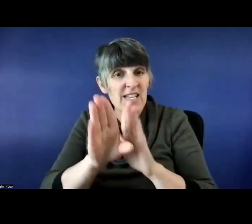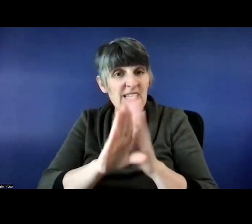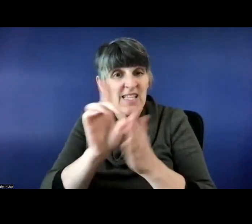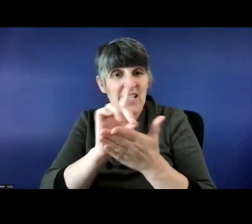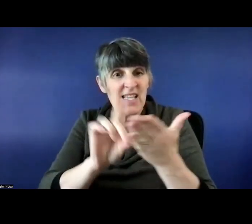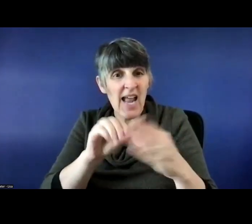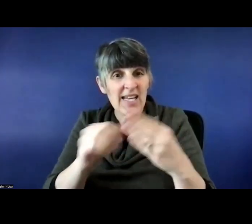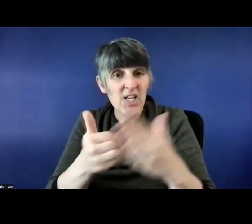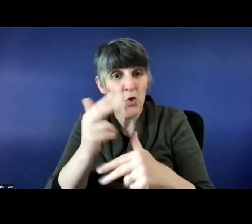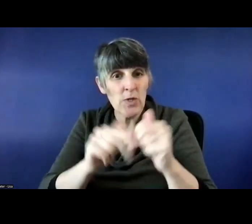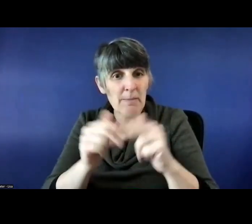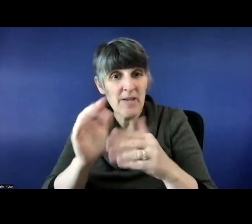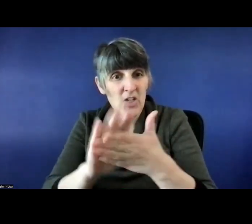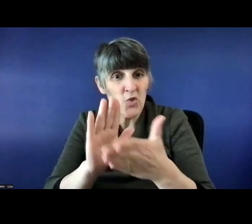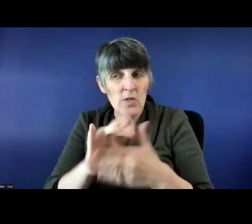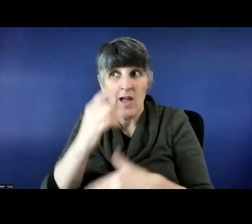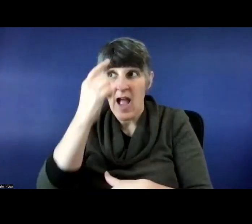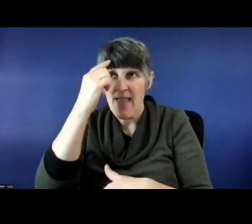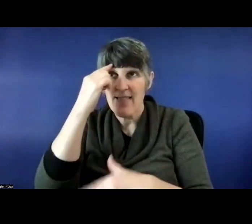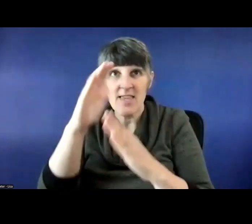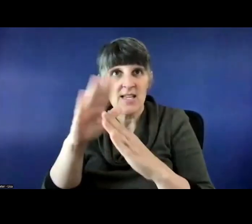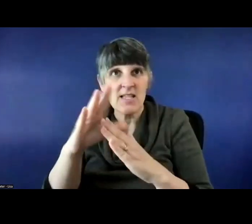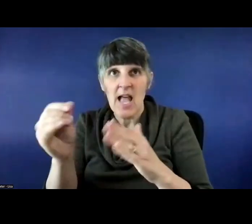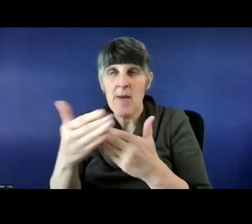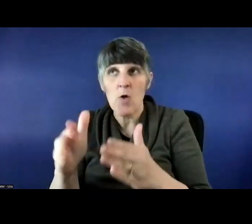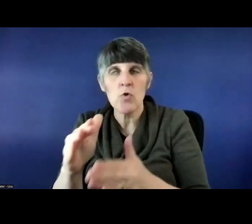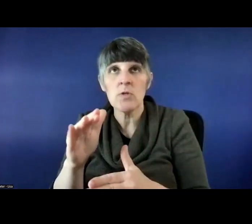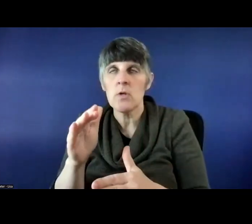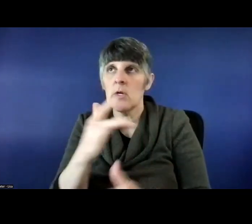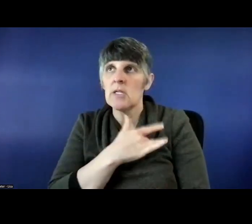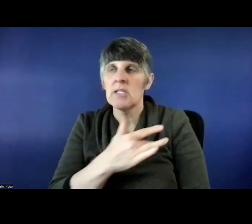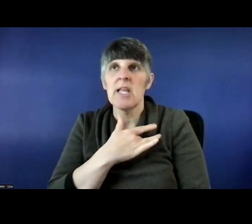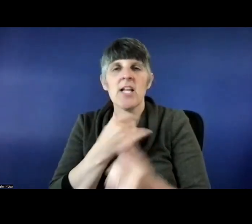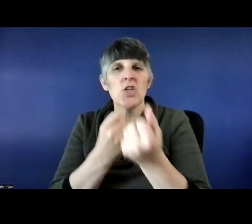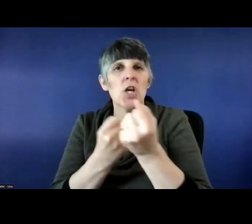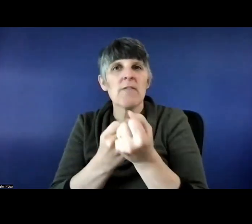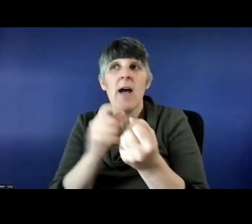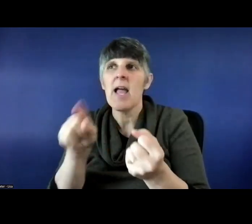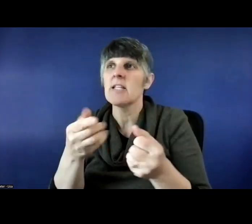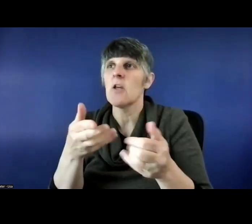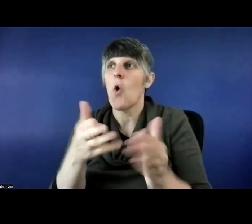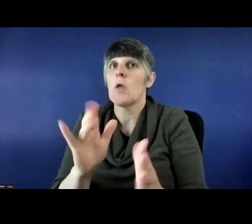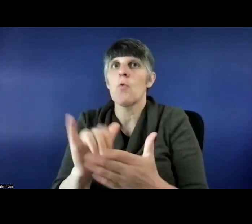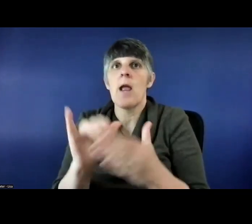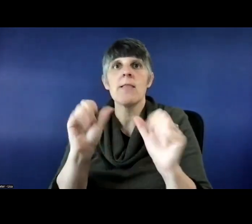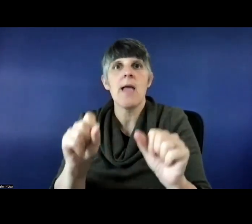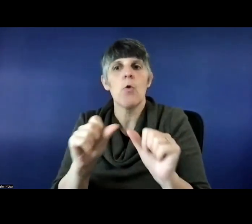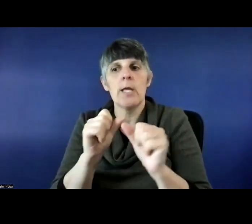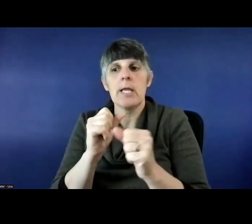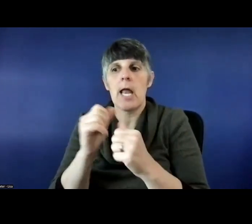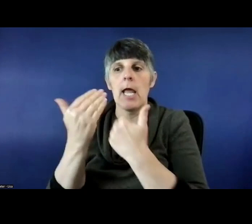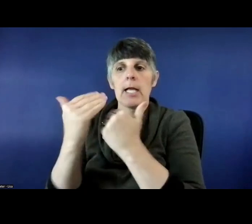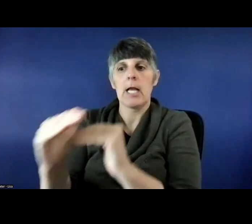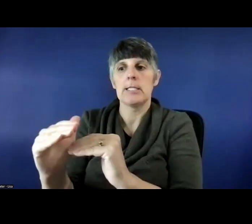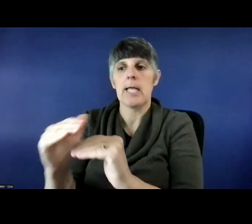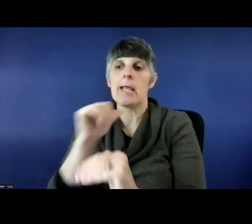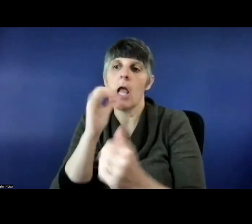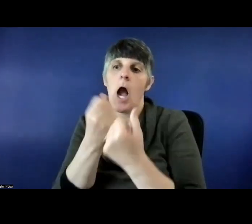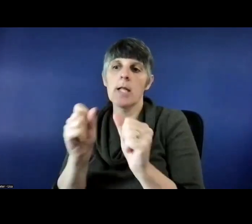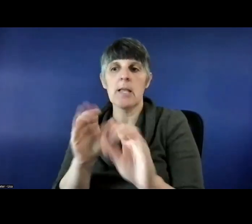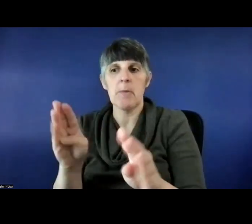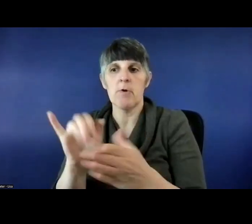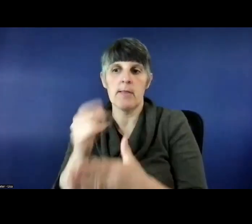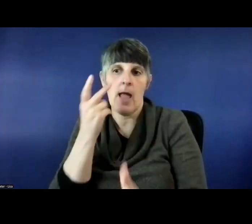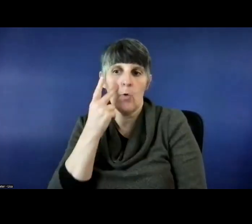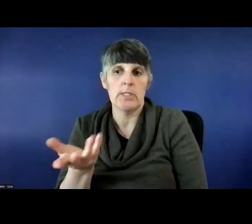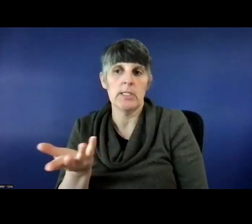schools. I think timeout rooms are often justified as being the only way that we can contain the unsafe behavior that we